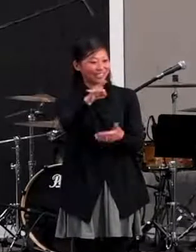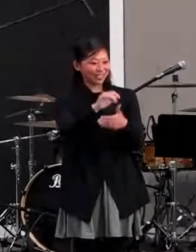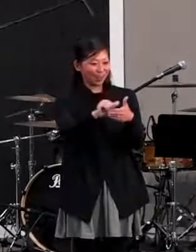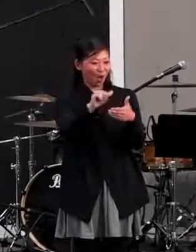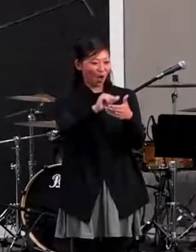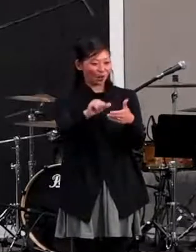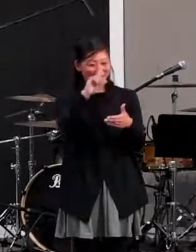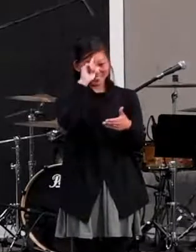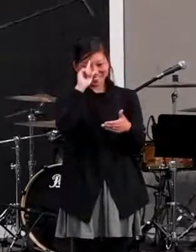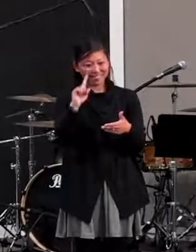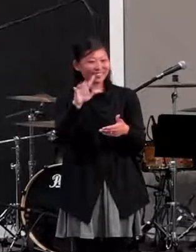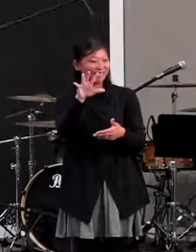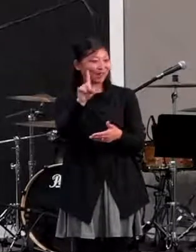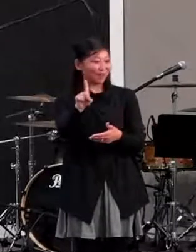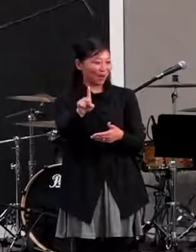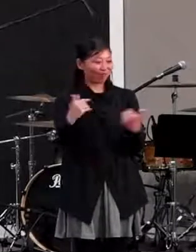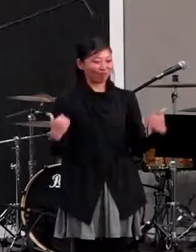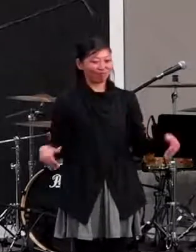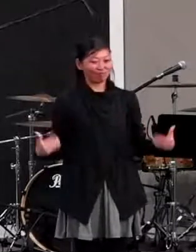$53,218.51. So,